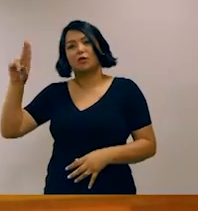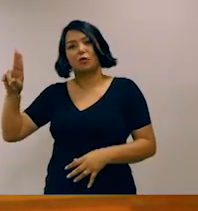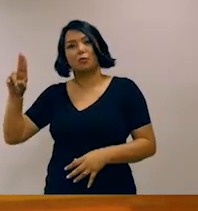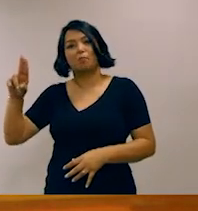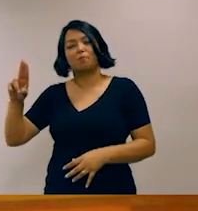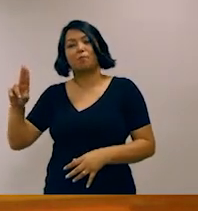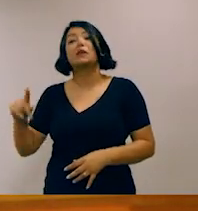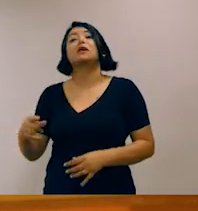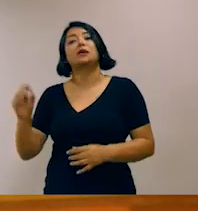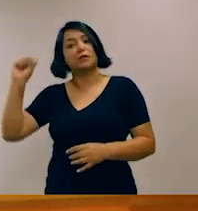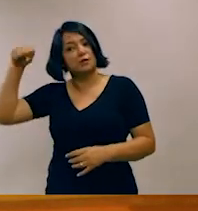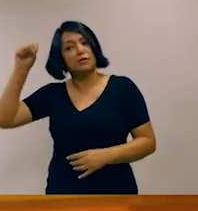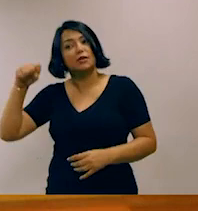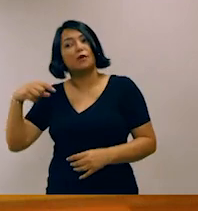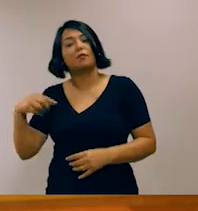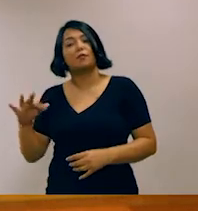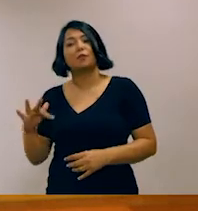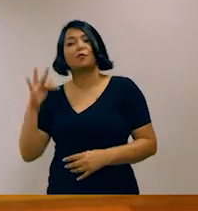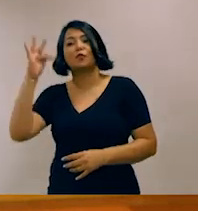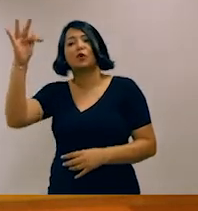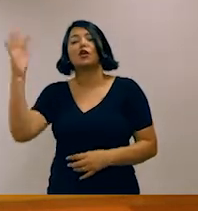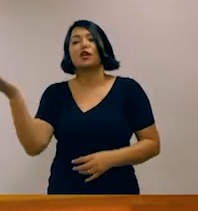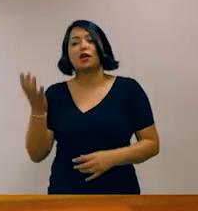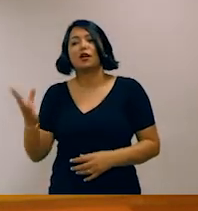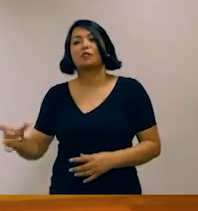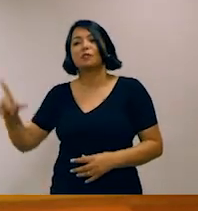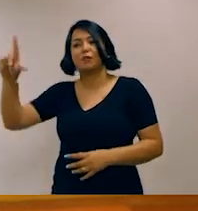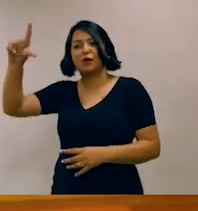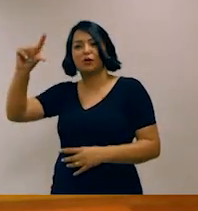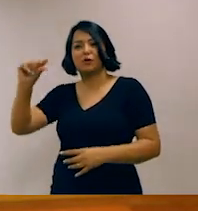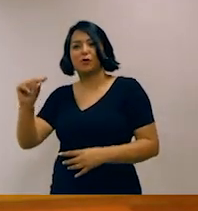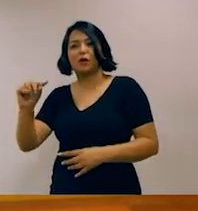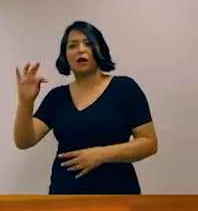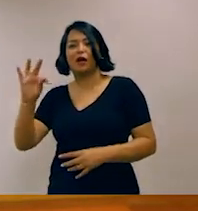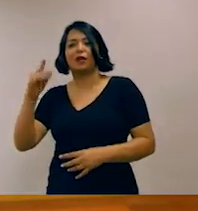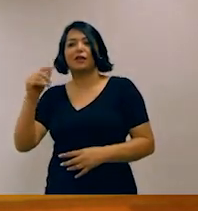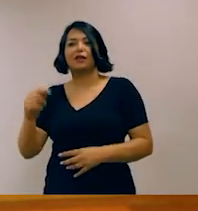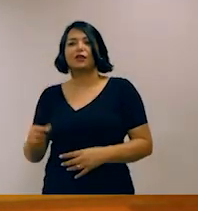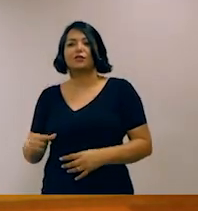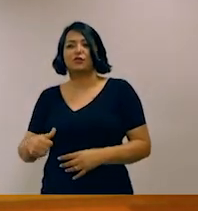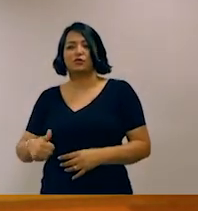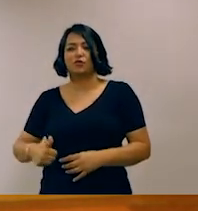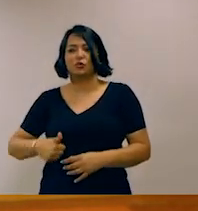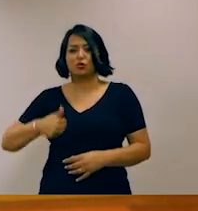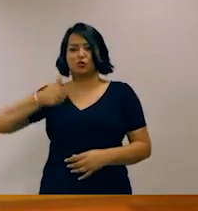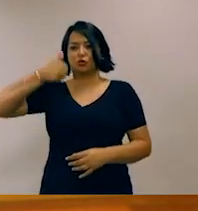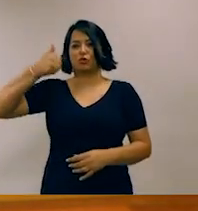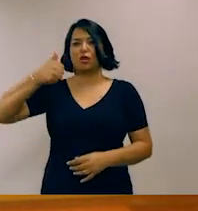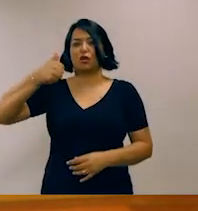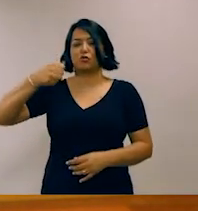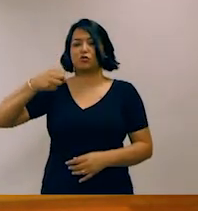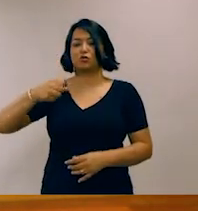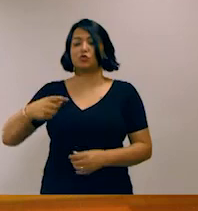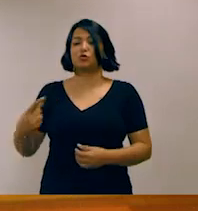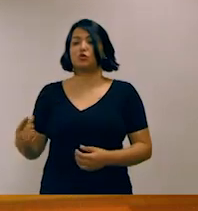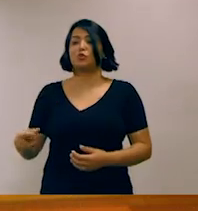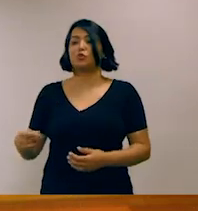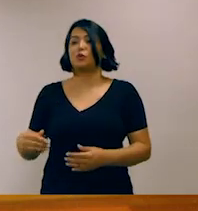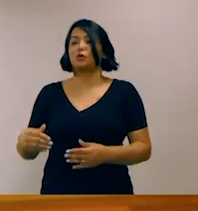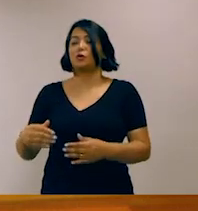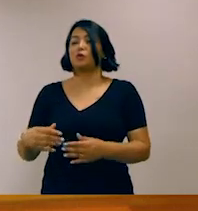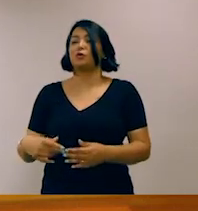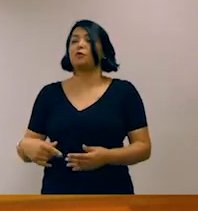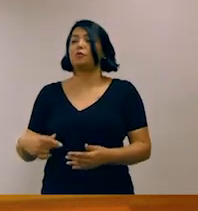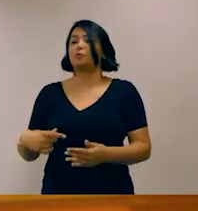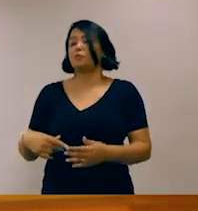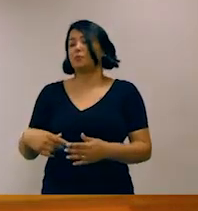Yes. So in the future versions, we want to be able to measure the success rate of the